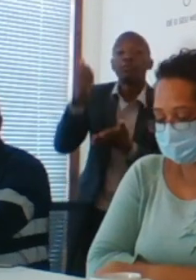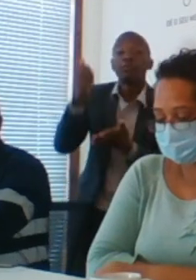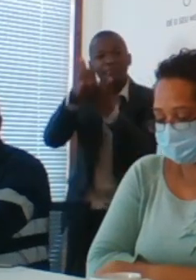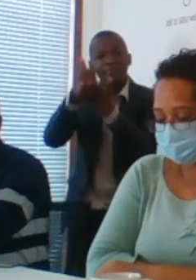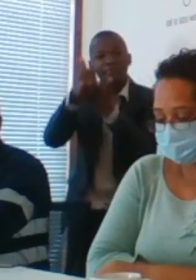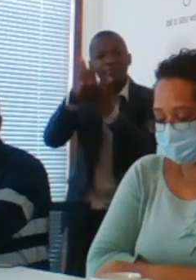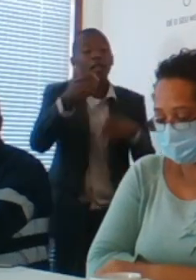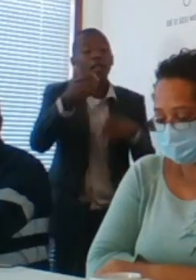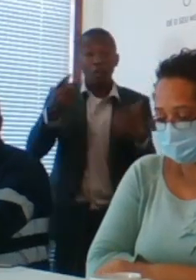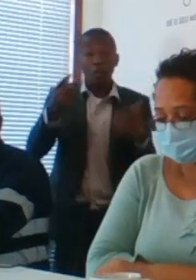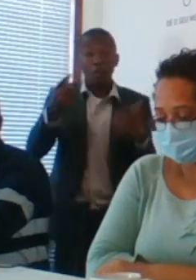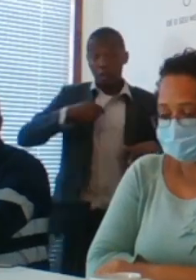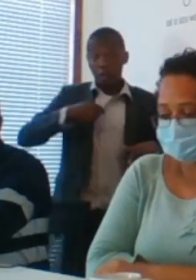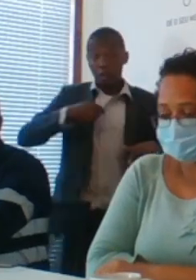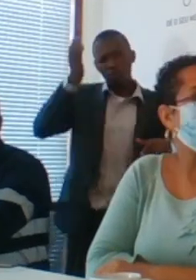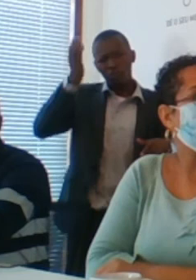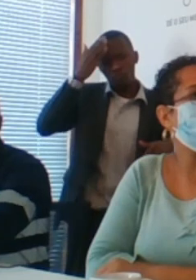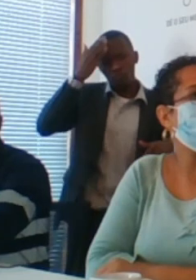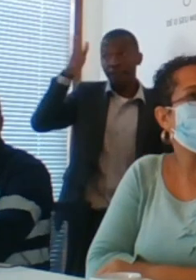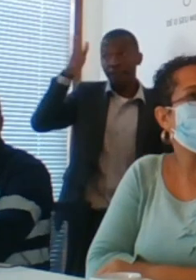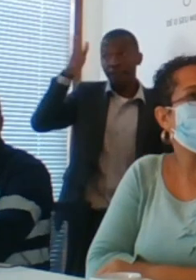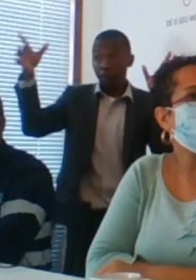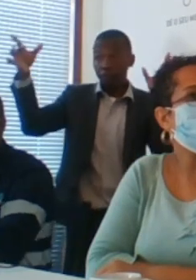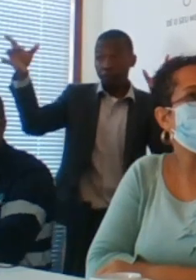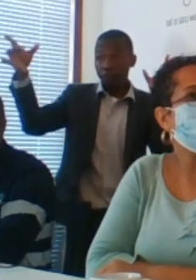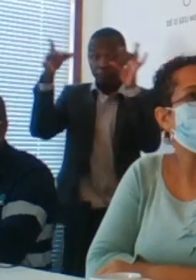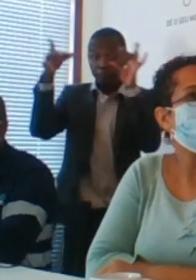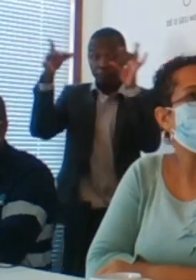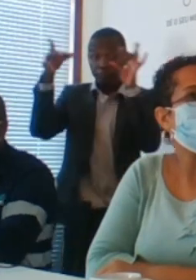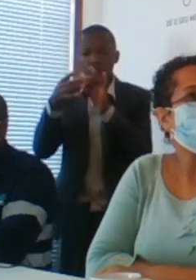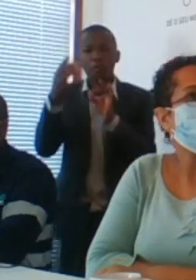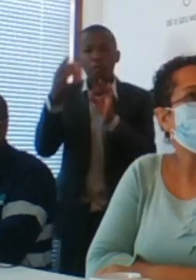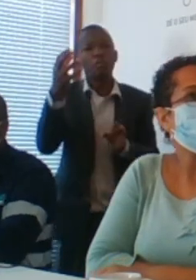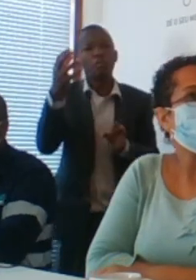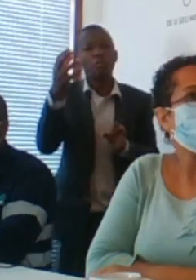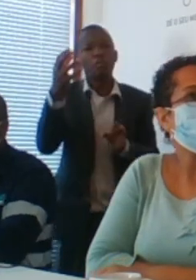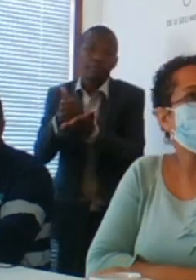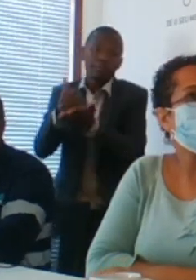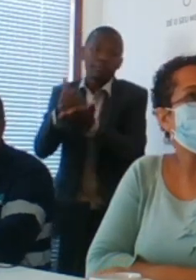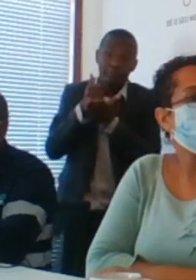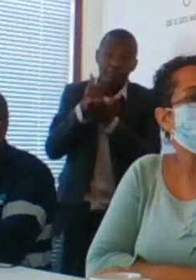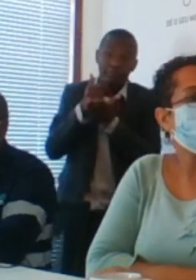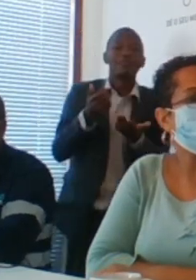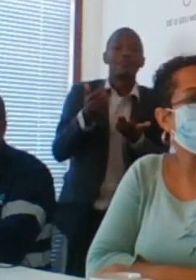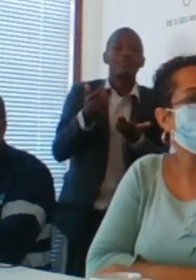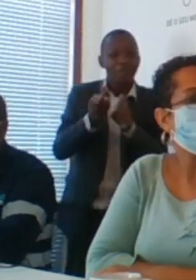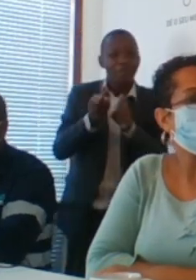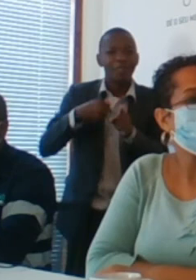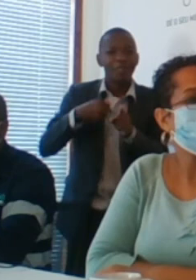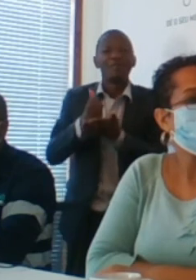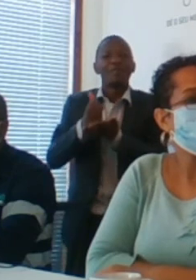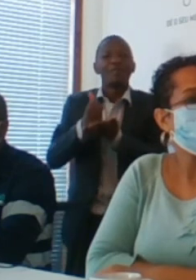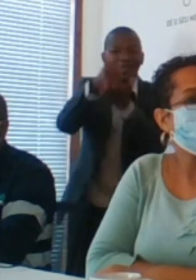that's where I could show my abilities to them and prove to the whole world how much we people